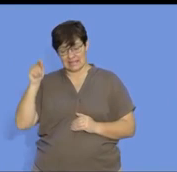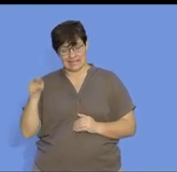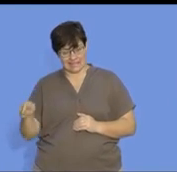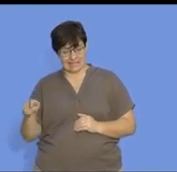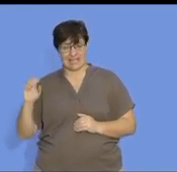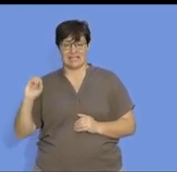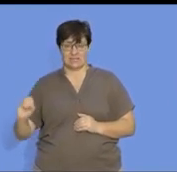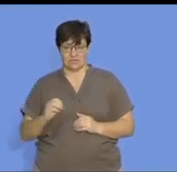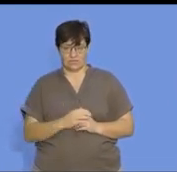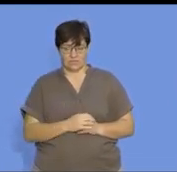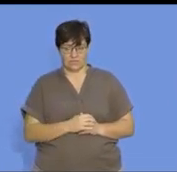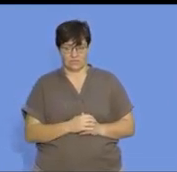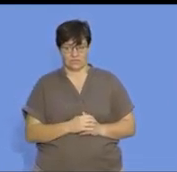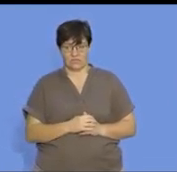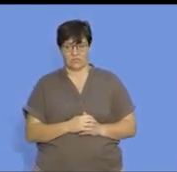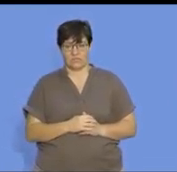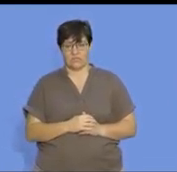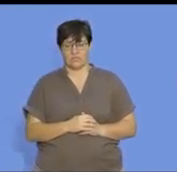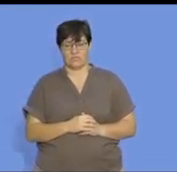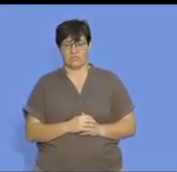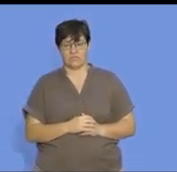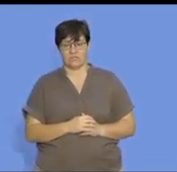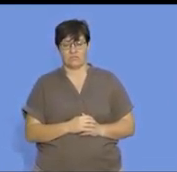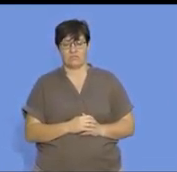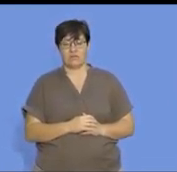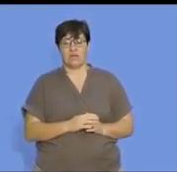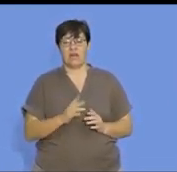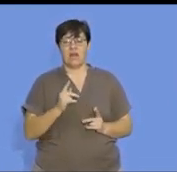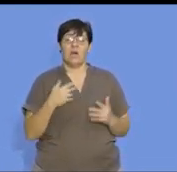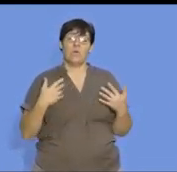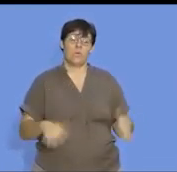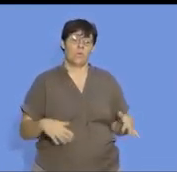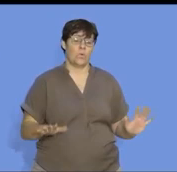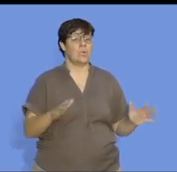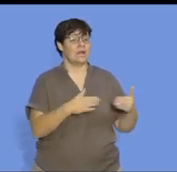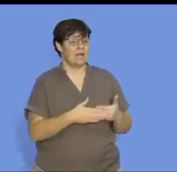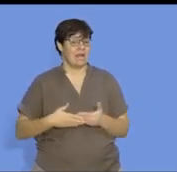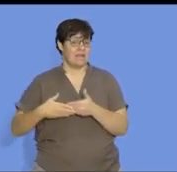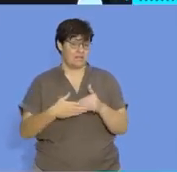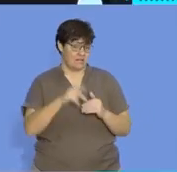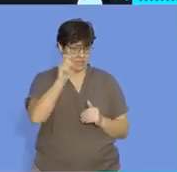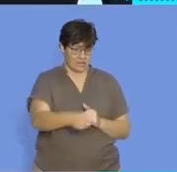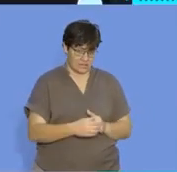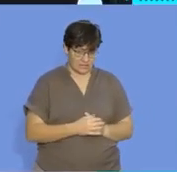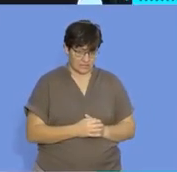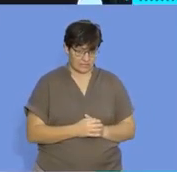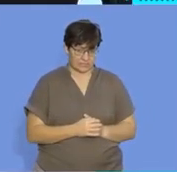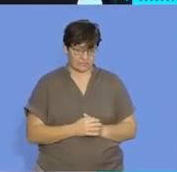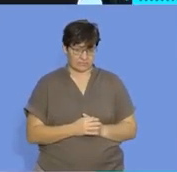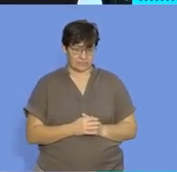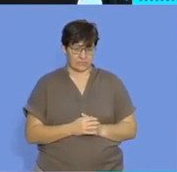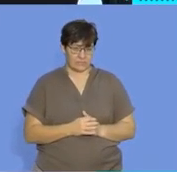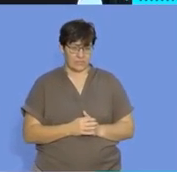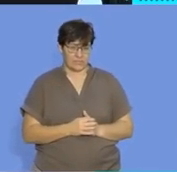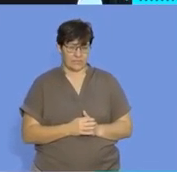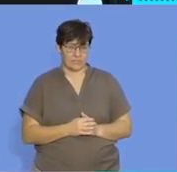is 0. We need to be very, very, very careful. We know,